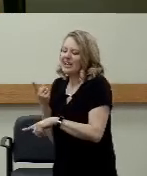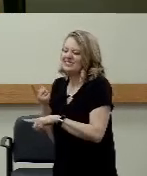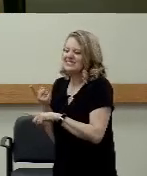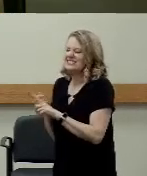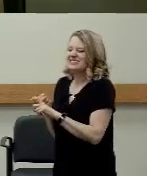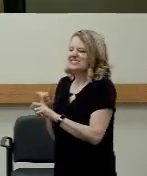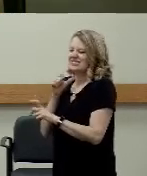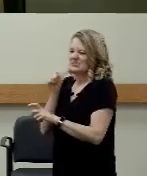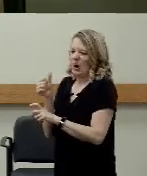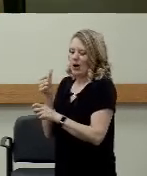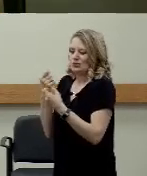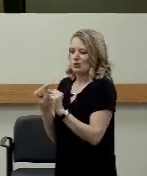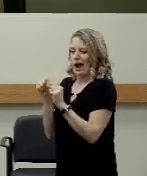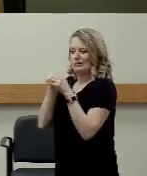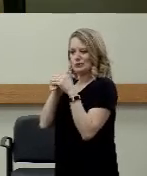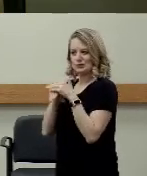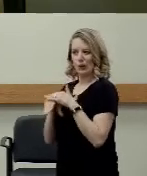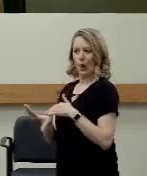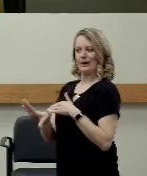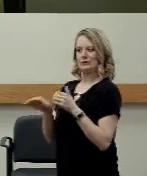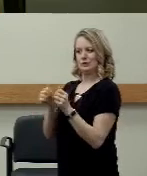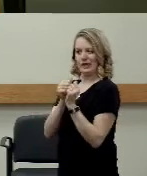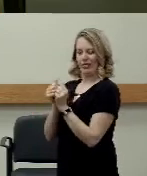a little uneasy